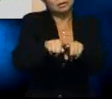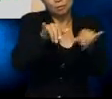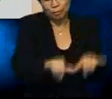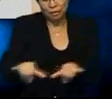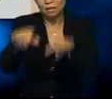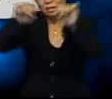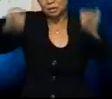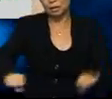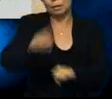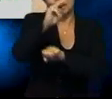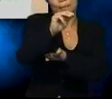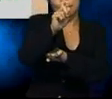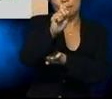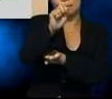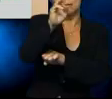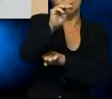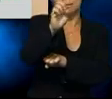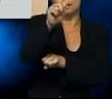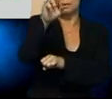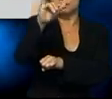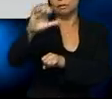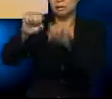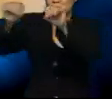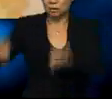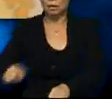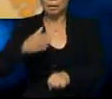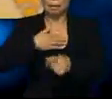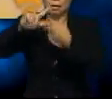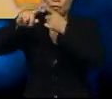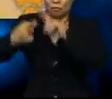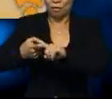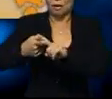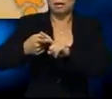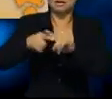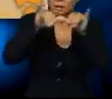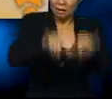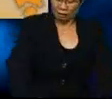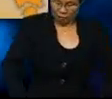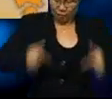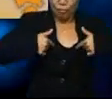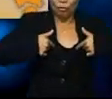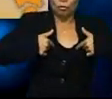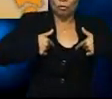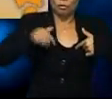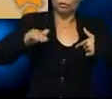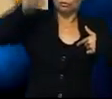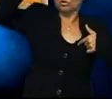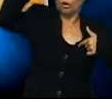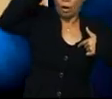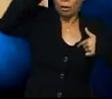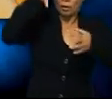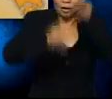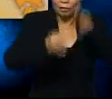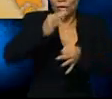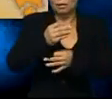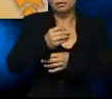the same measuring system or metric system. Which means my friend Mohammed, who lives in Ipoh, will know how